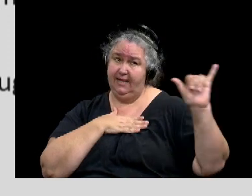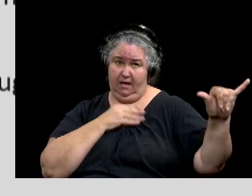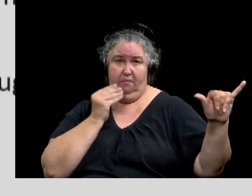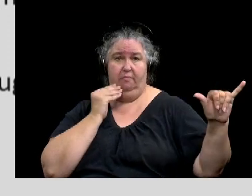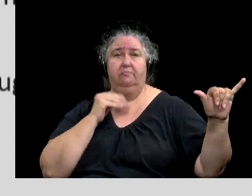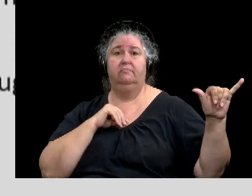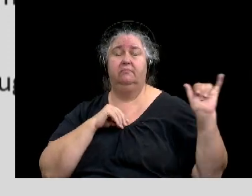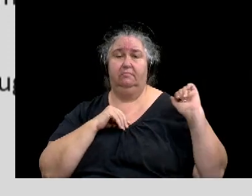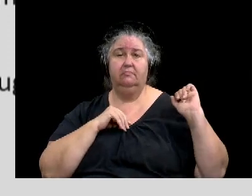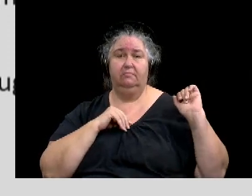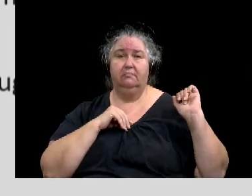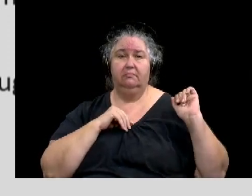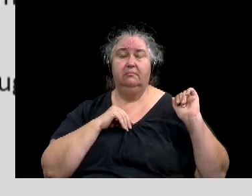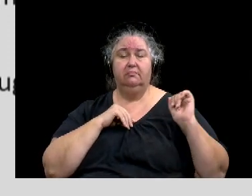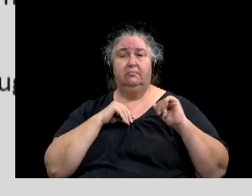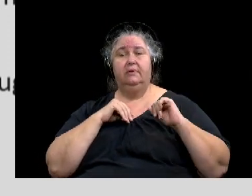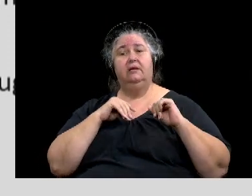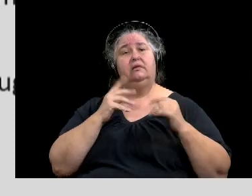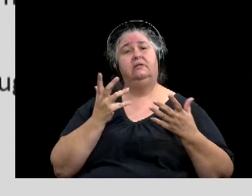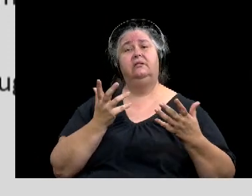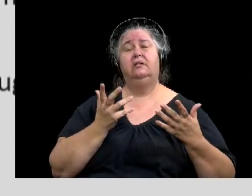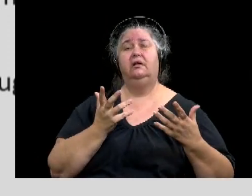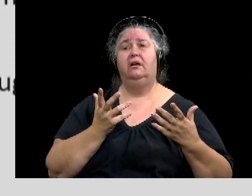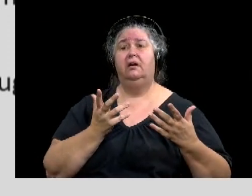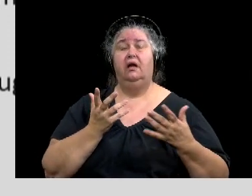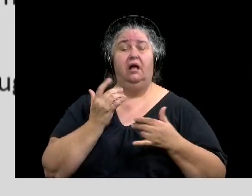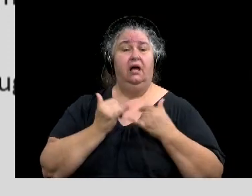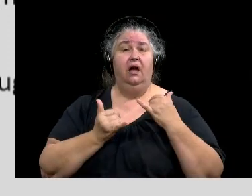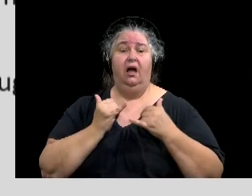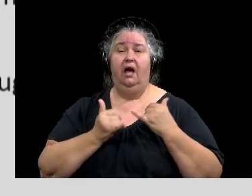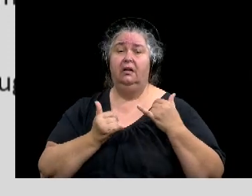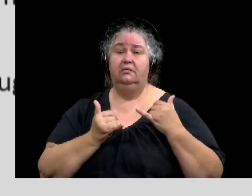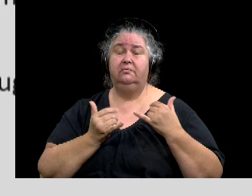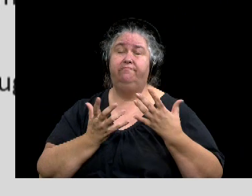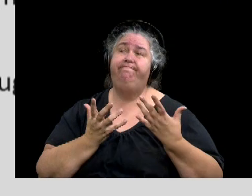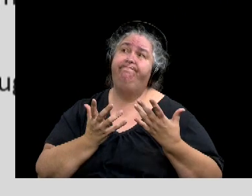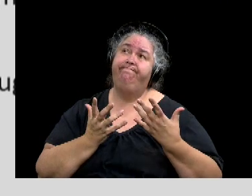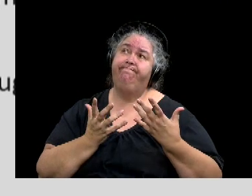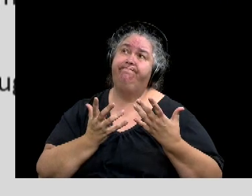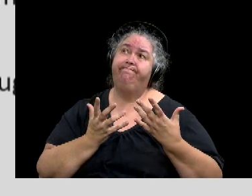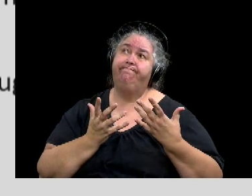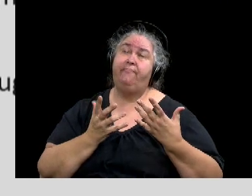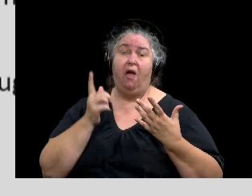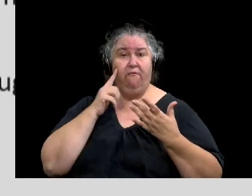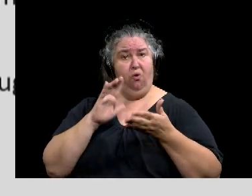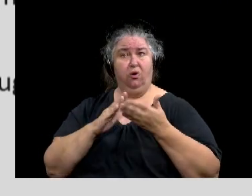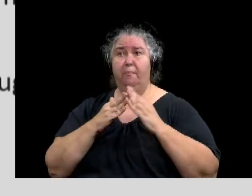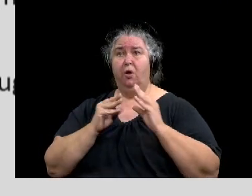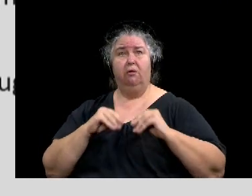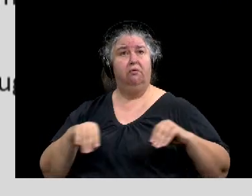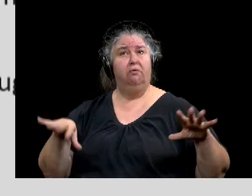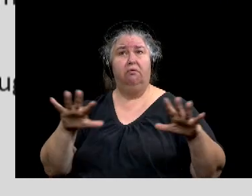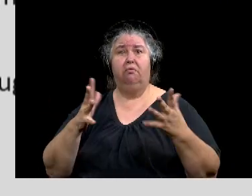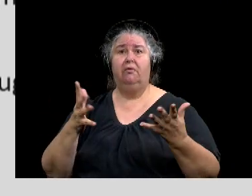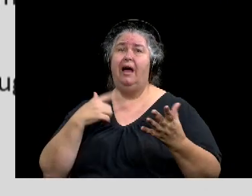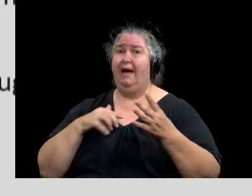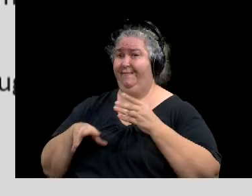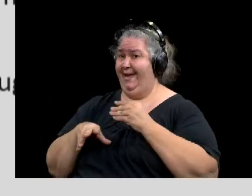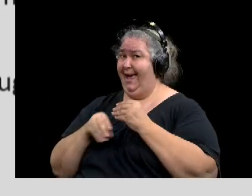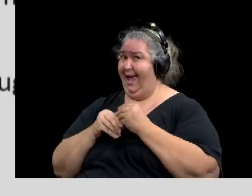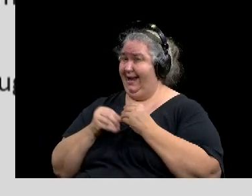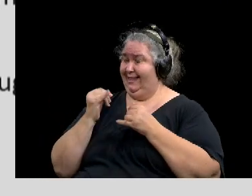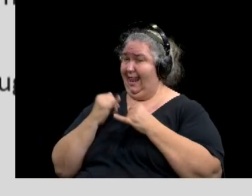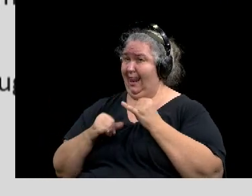viral symptoms. And then lastly, in the interest of the community, I've added this last bullet